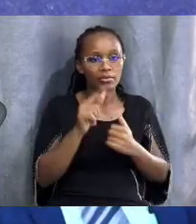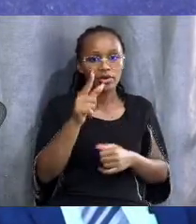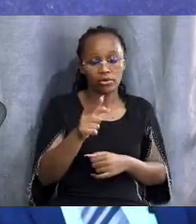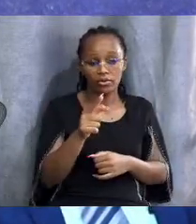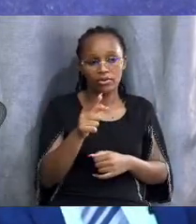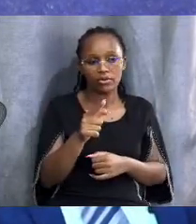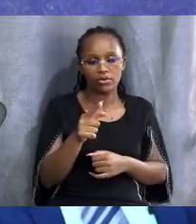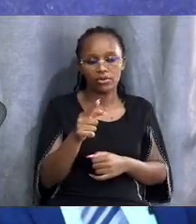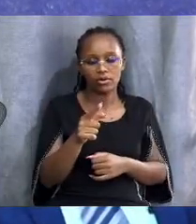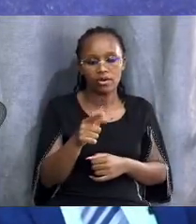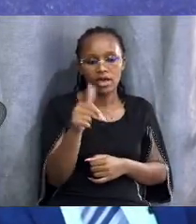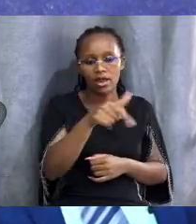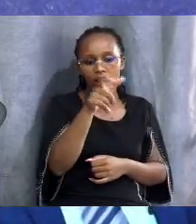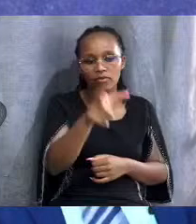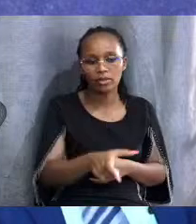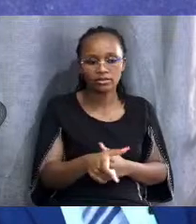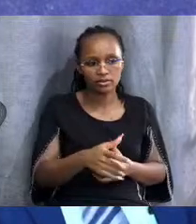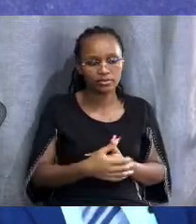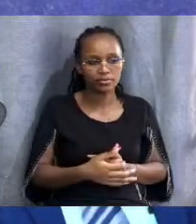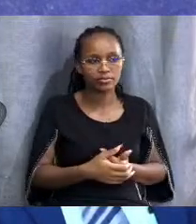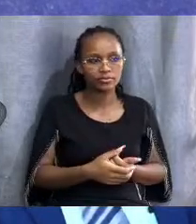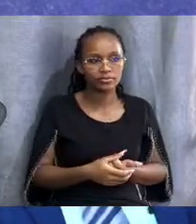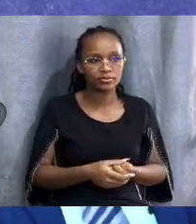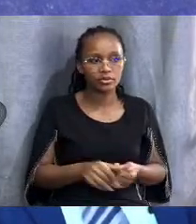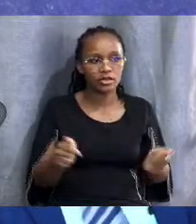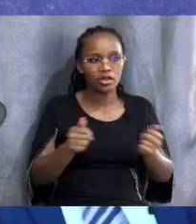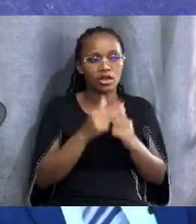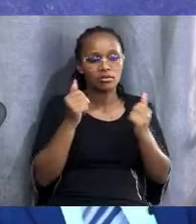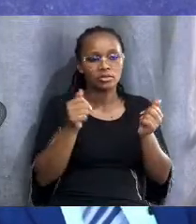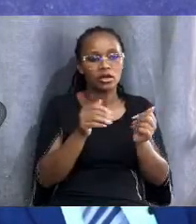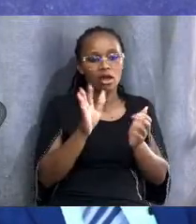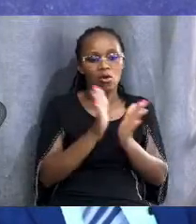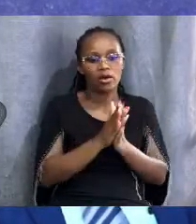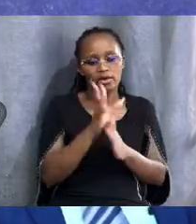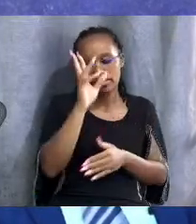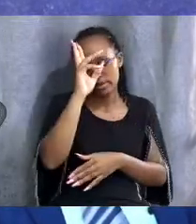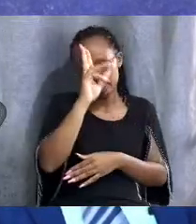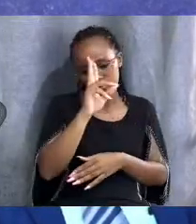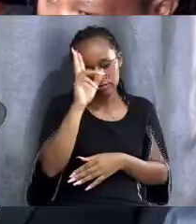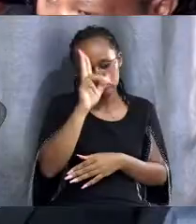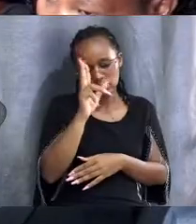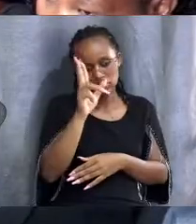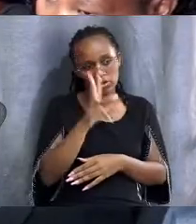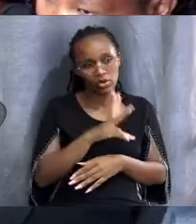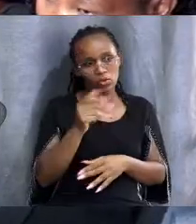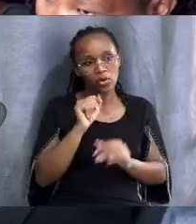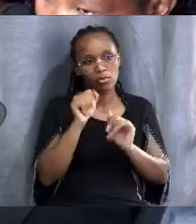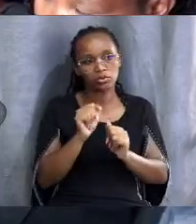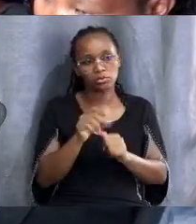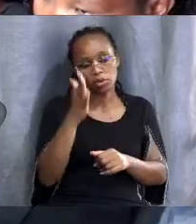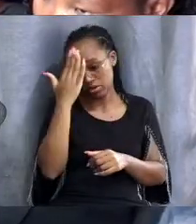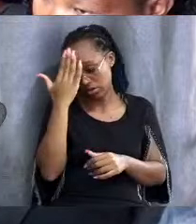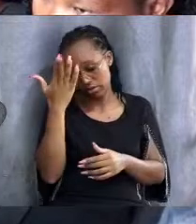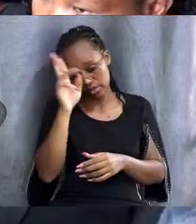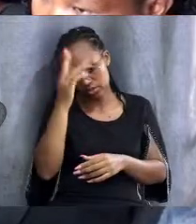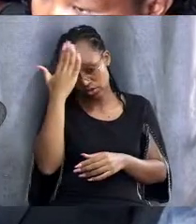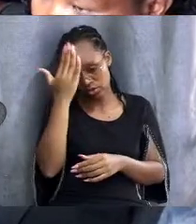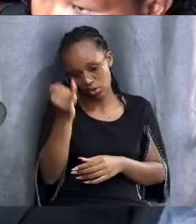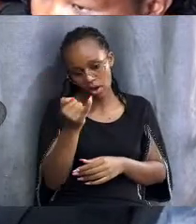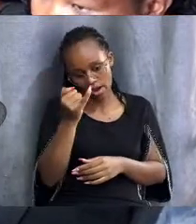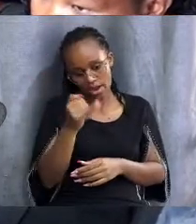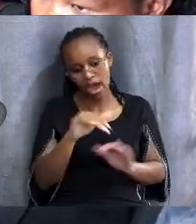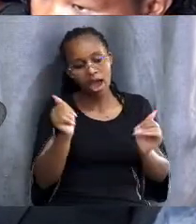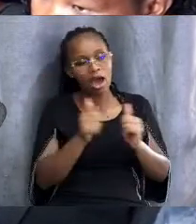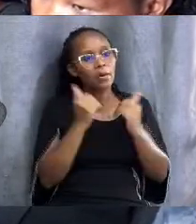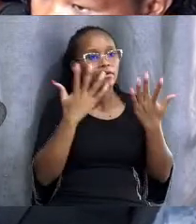or to anybody, it happens with a reason. We may not know the reason as to why this